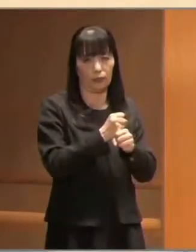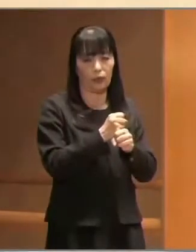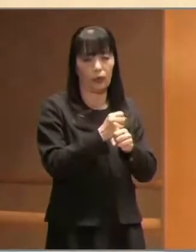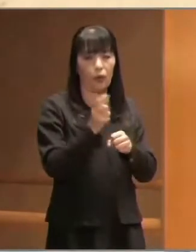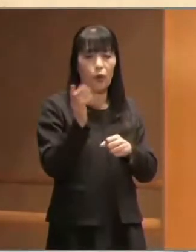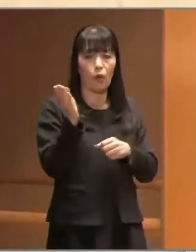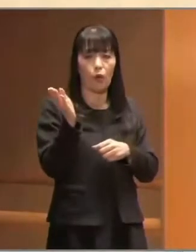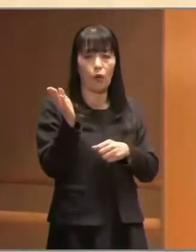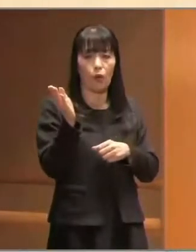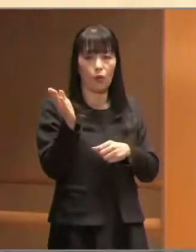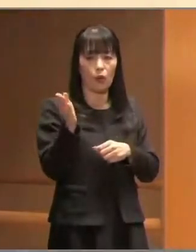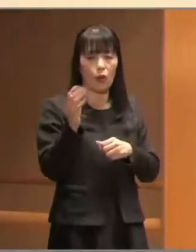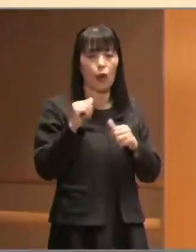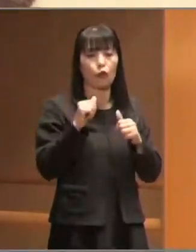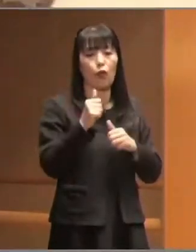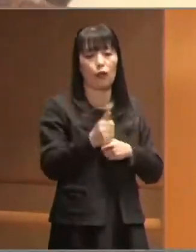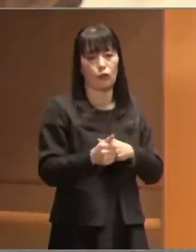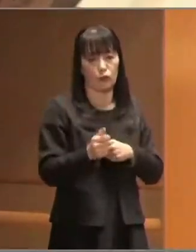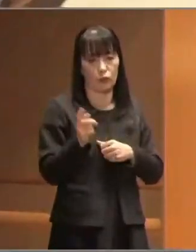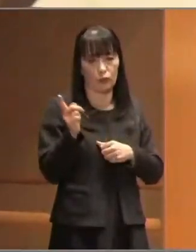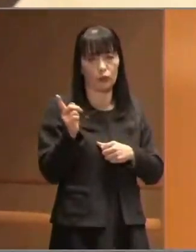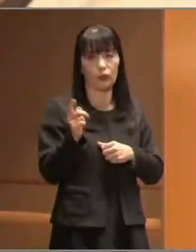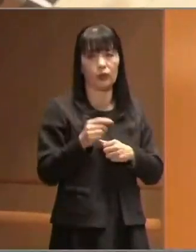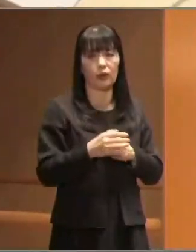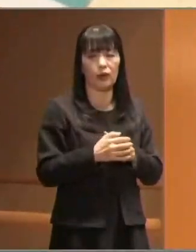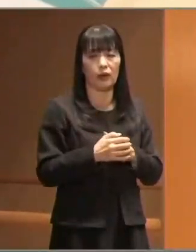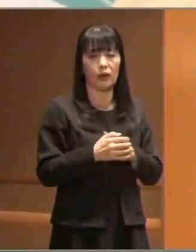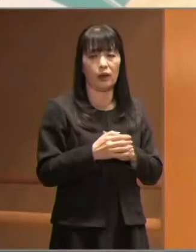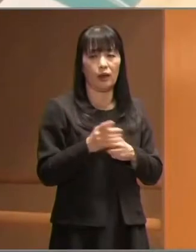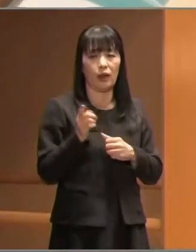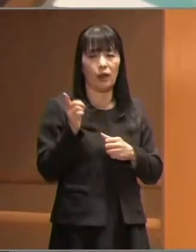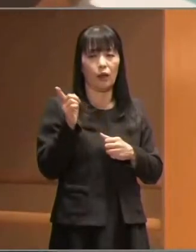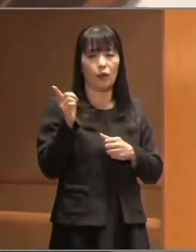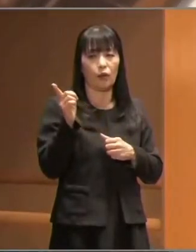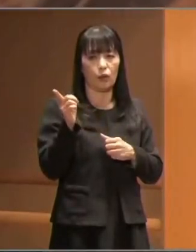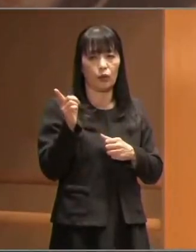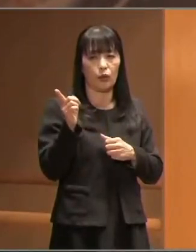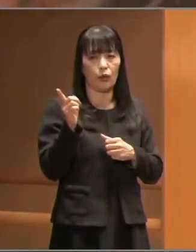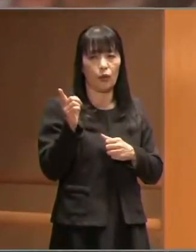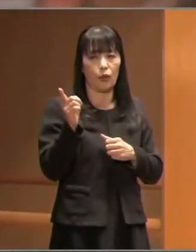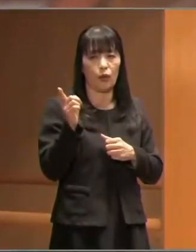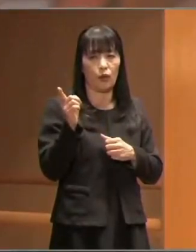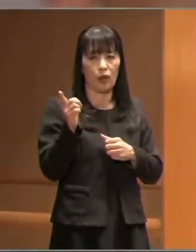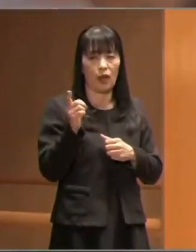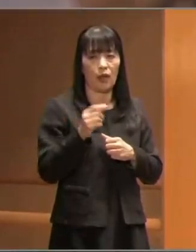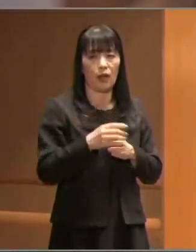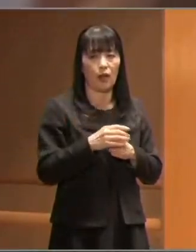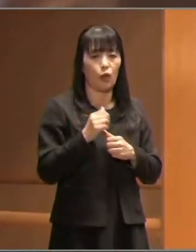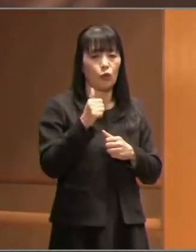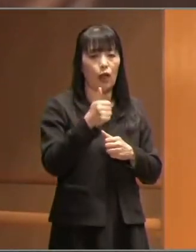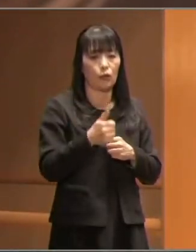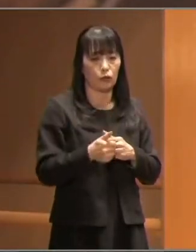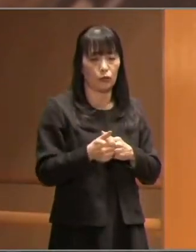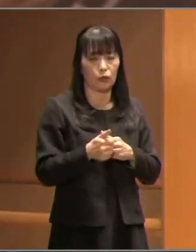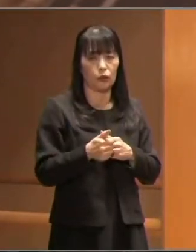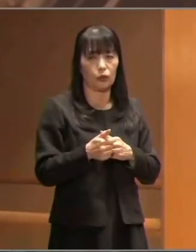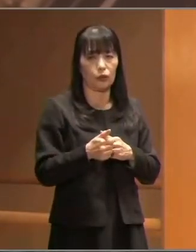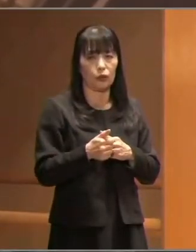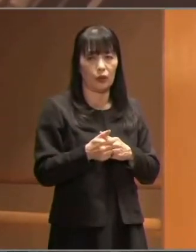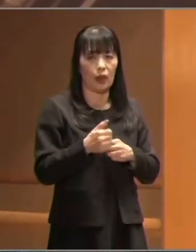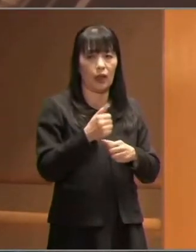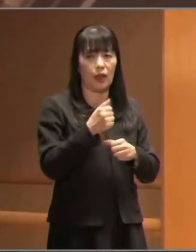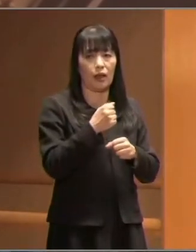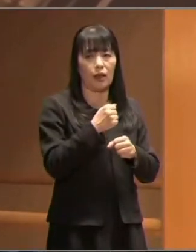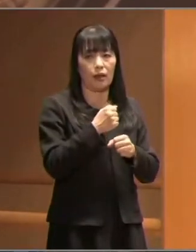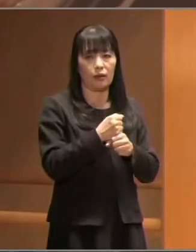metal sheet screen. And this is Ishal Newman, my apprentice.